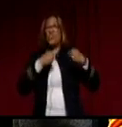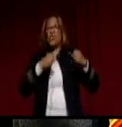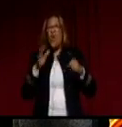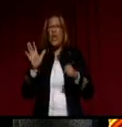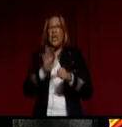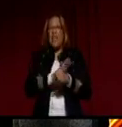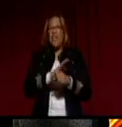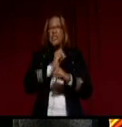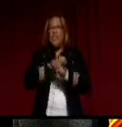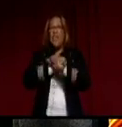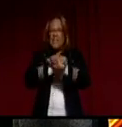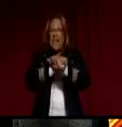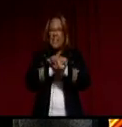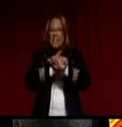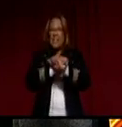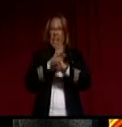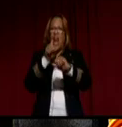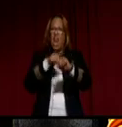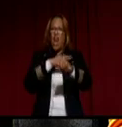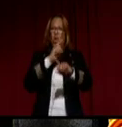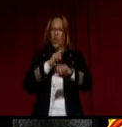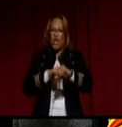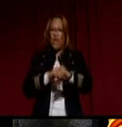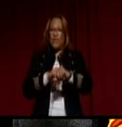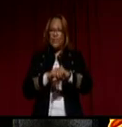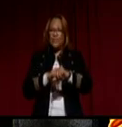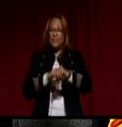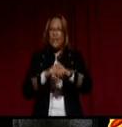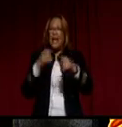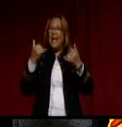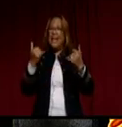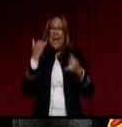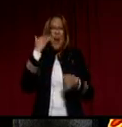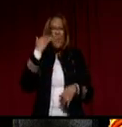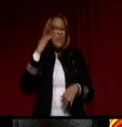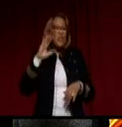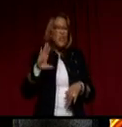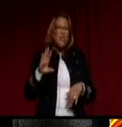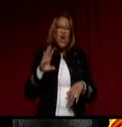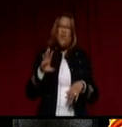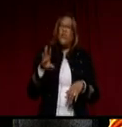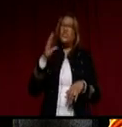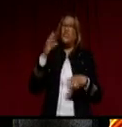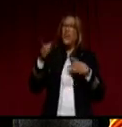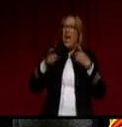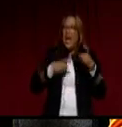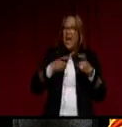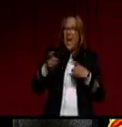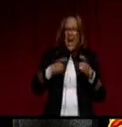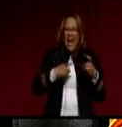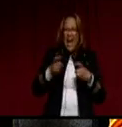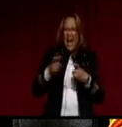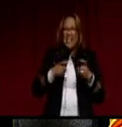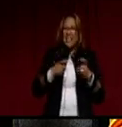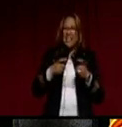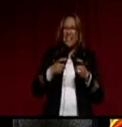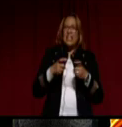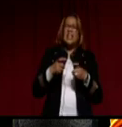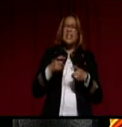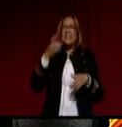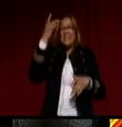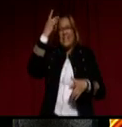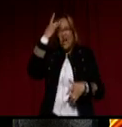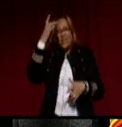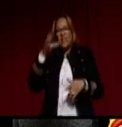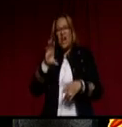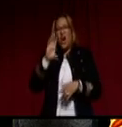to protect us long term. So right now we don't know, once you've had the COVID, you know, once you've had the